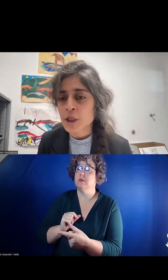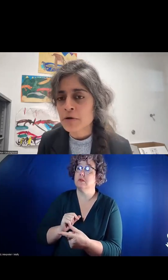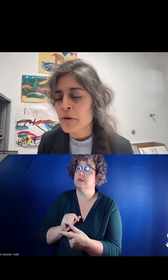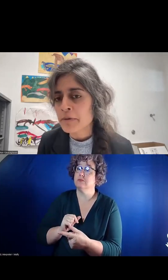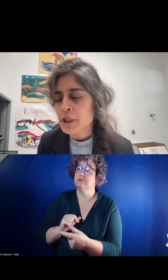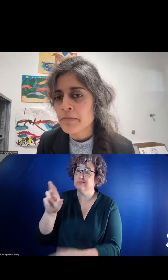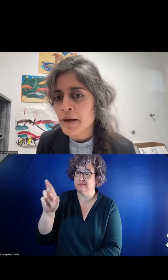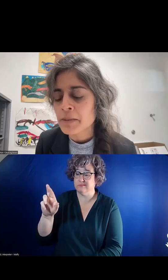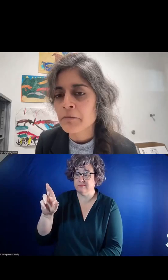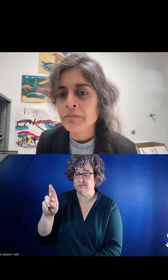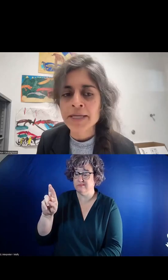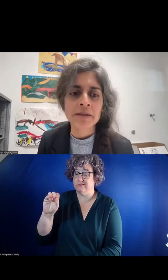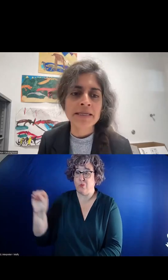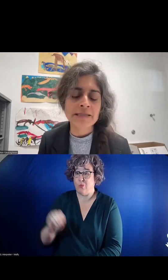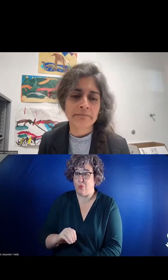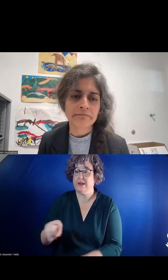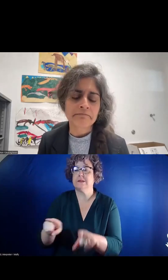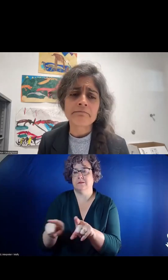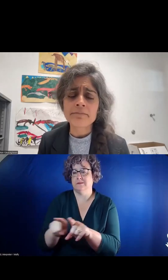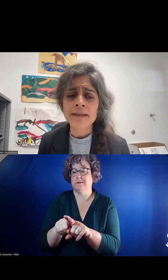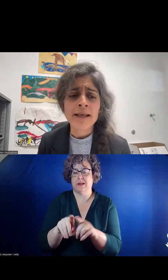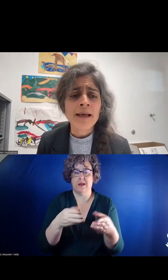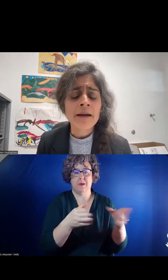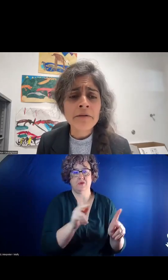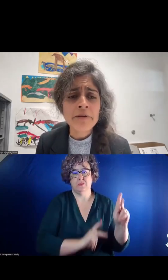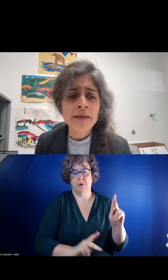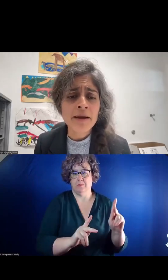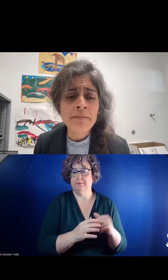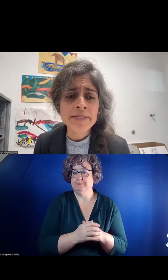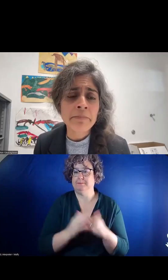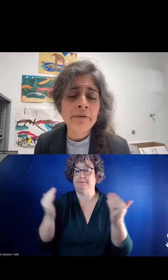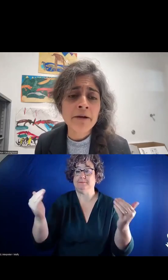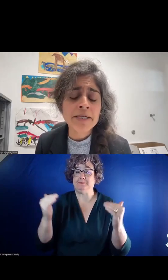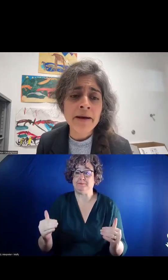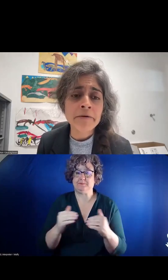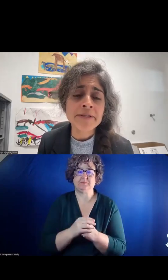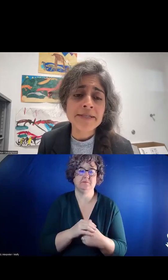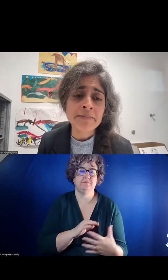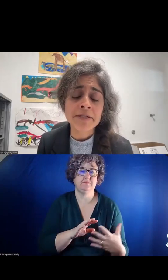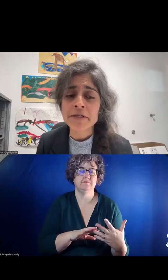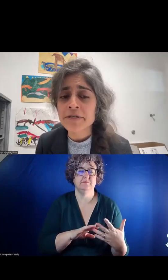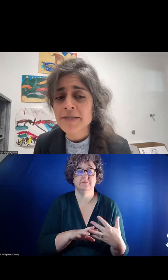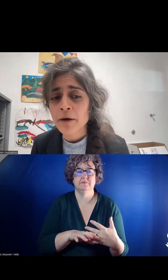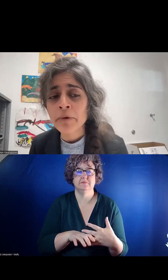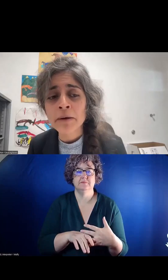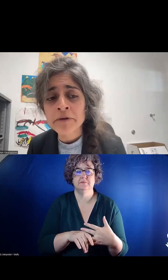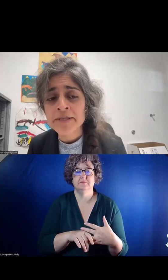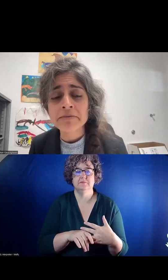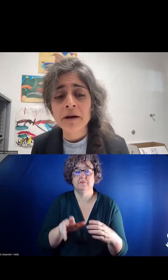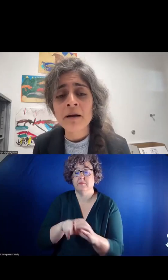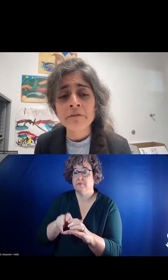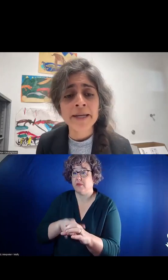the general population among people with mental illness. Another thing that comes up around tobacco use and substance use is that